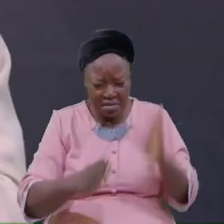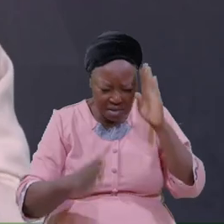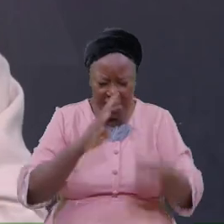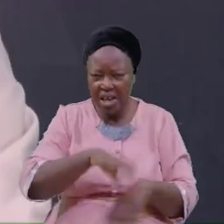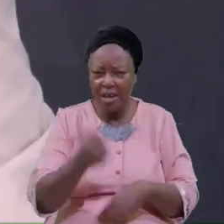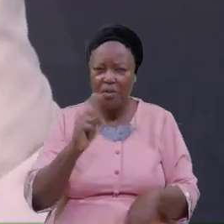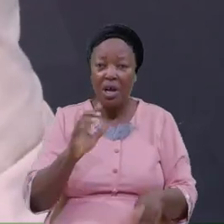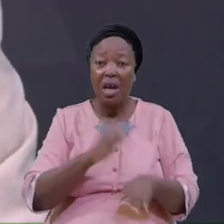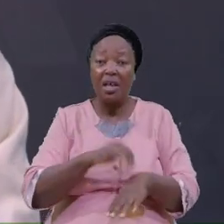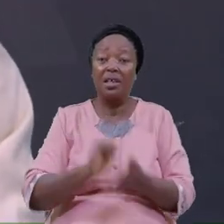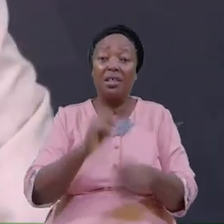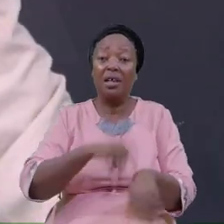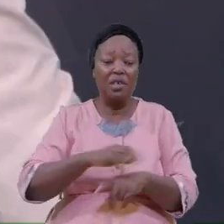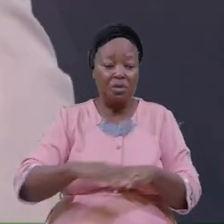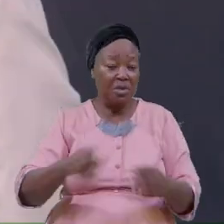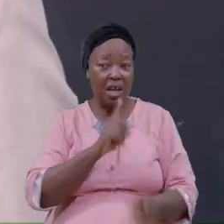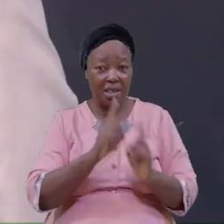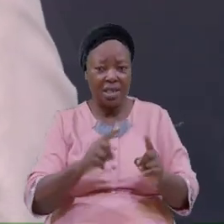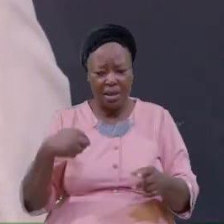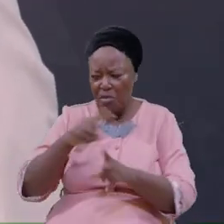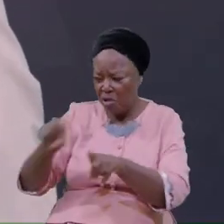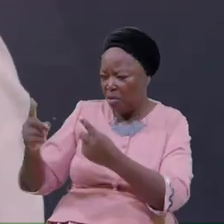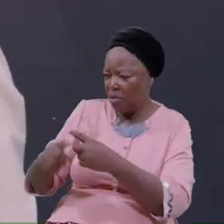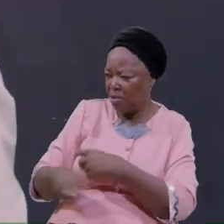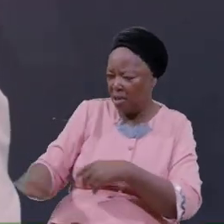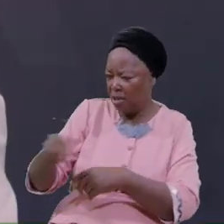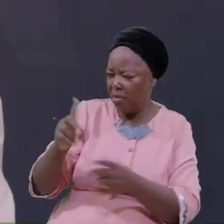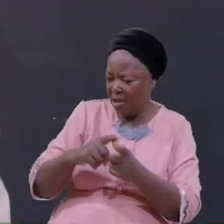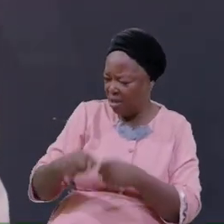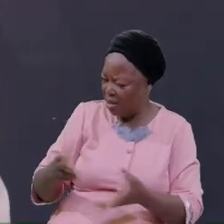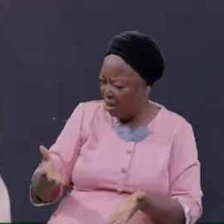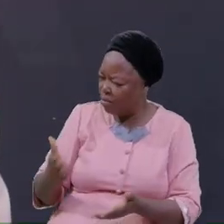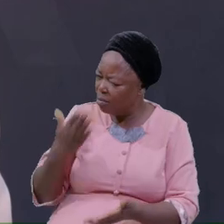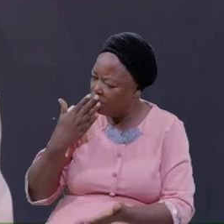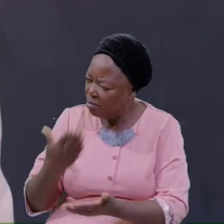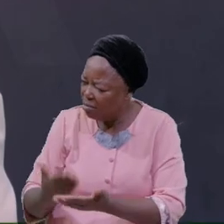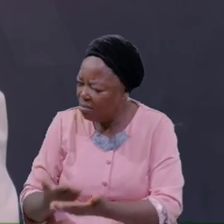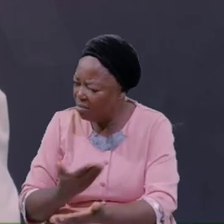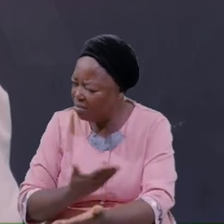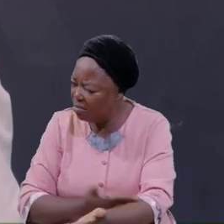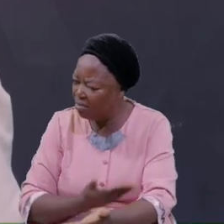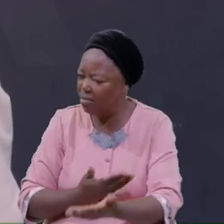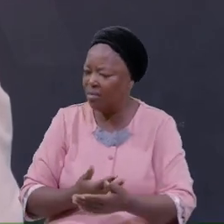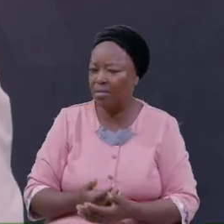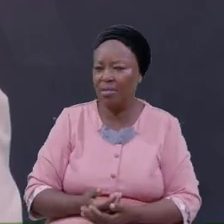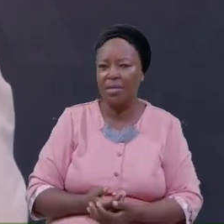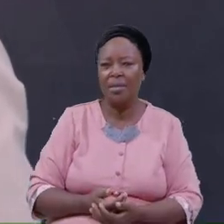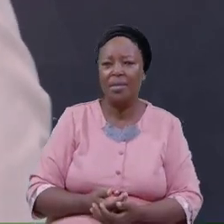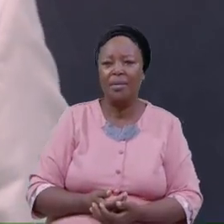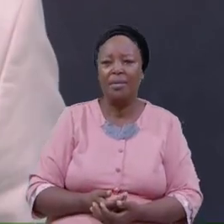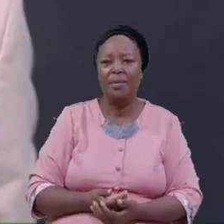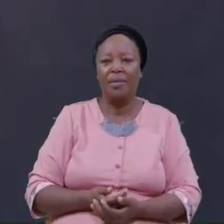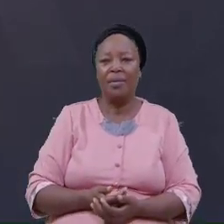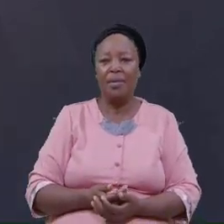not answer, I'll go to them. I'll say good morning. Et si je les saluais, qu'ils ne répondaient pas, j'allais vers eux. Je disais bonjour.